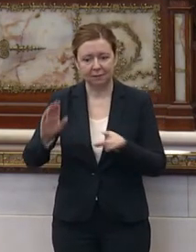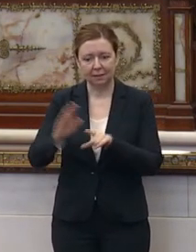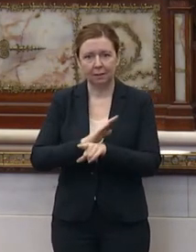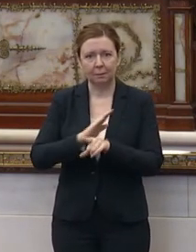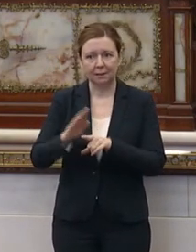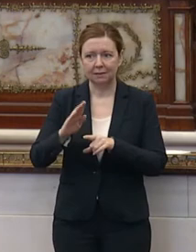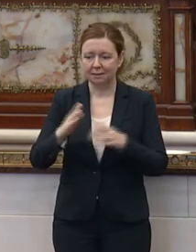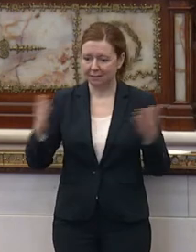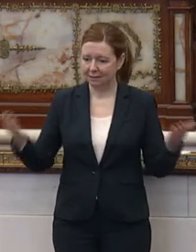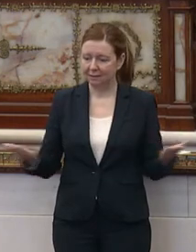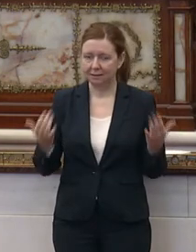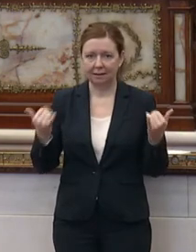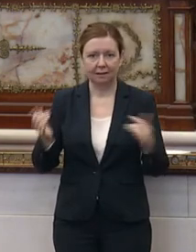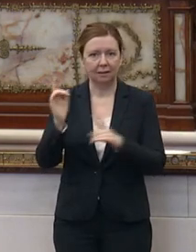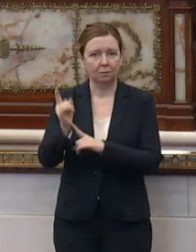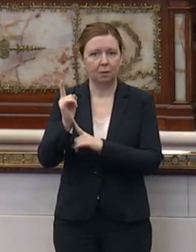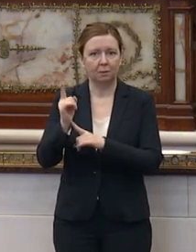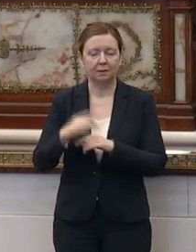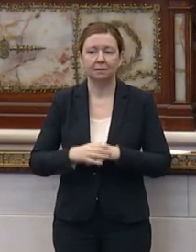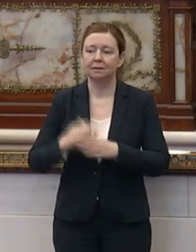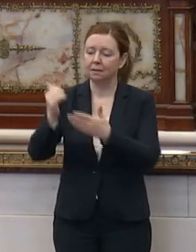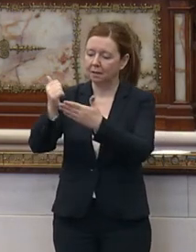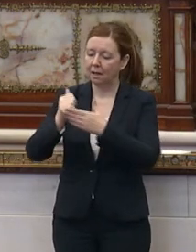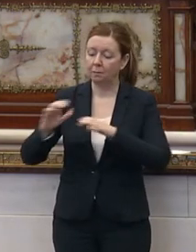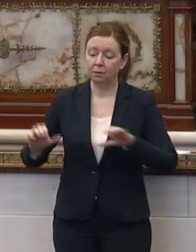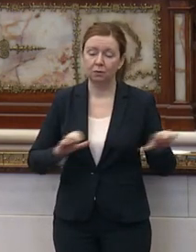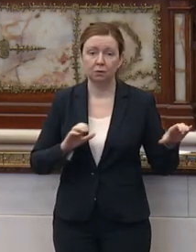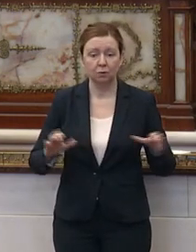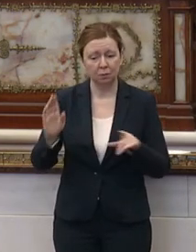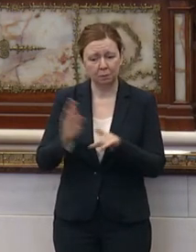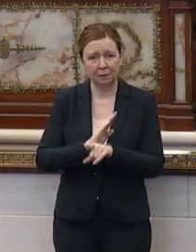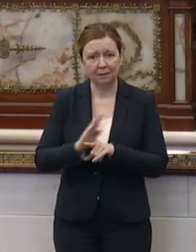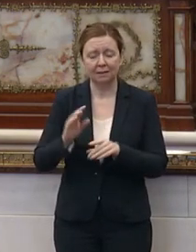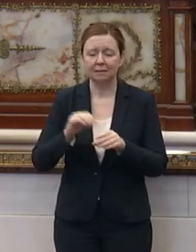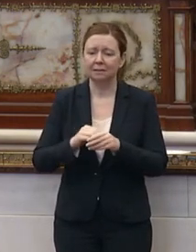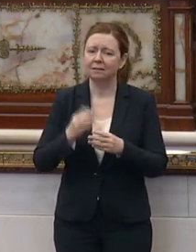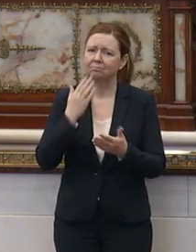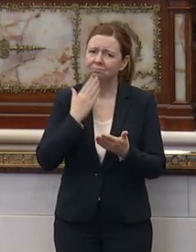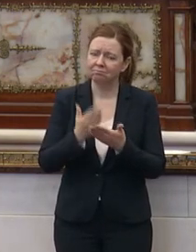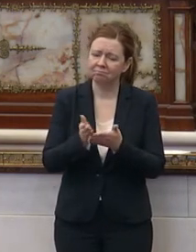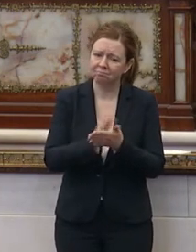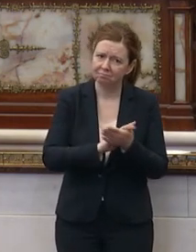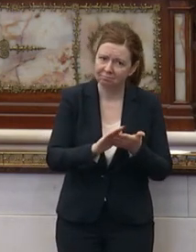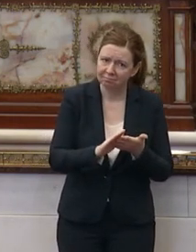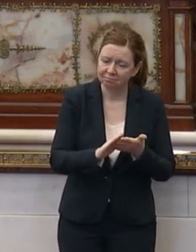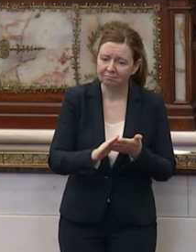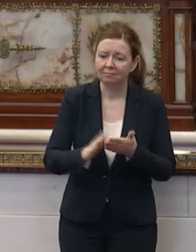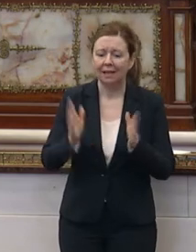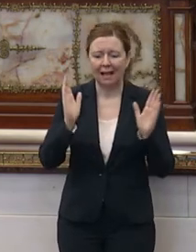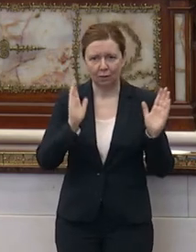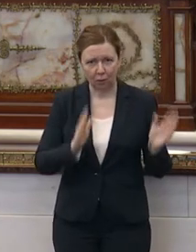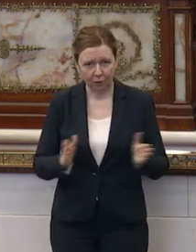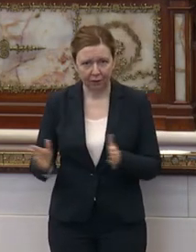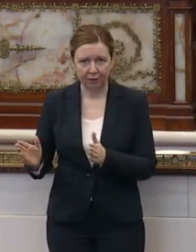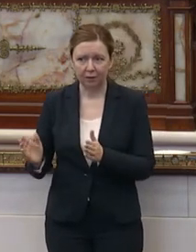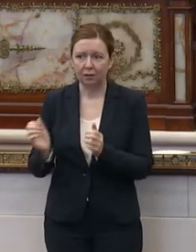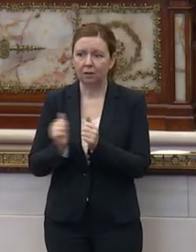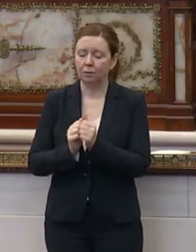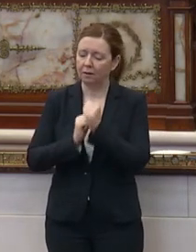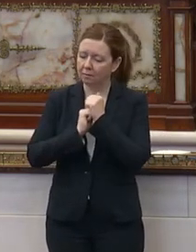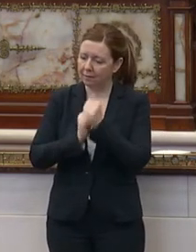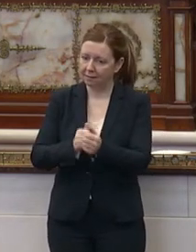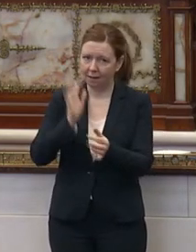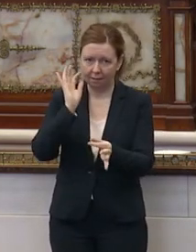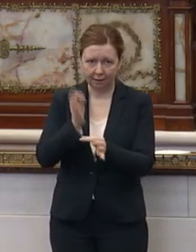business at this moment. Help us to do it in decency and in order, with